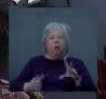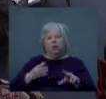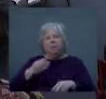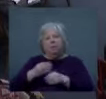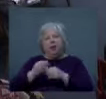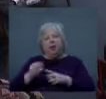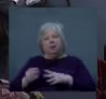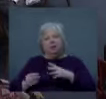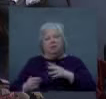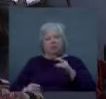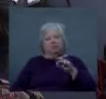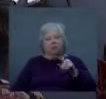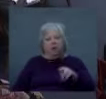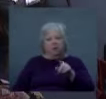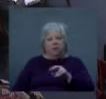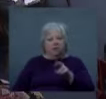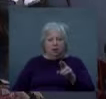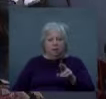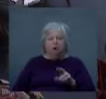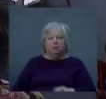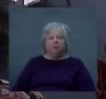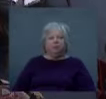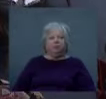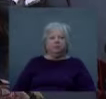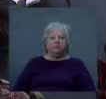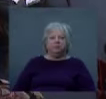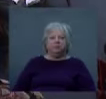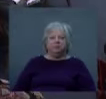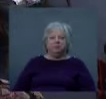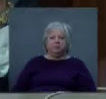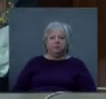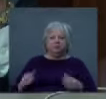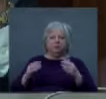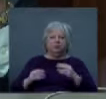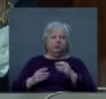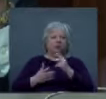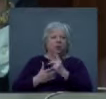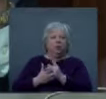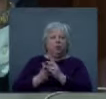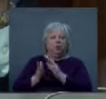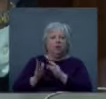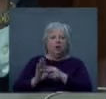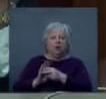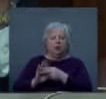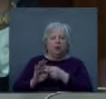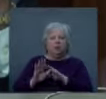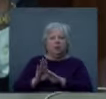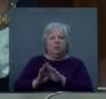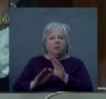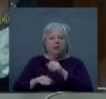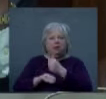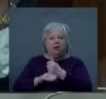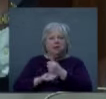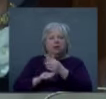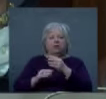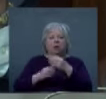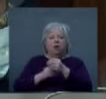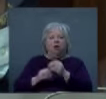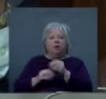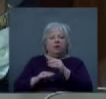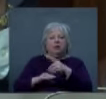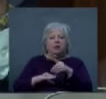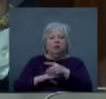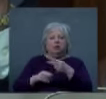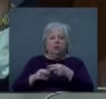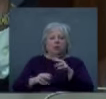city of Little Rock, Arkansas, and for the purposes. An ordinance to approve a plan zoning development and establish a plan office district titled